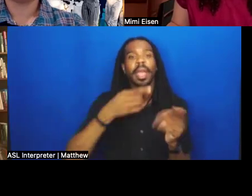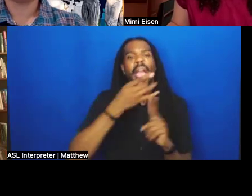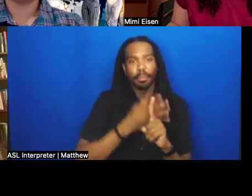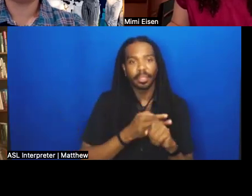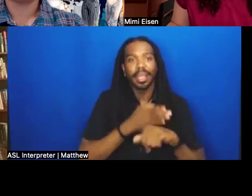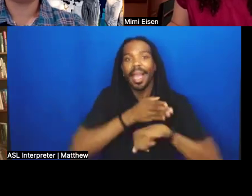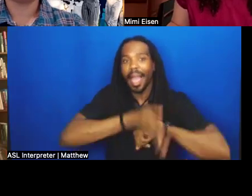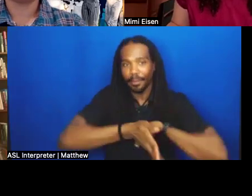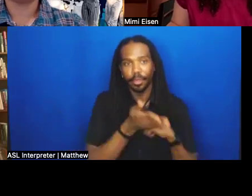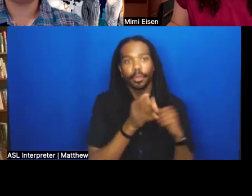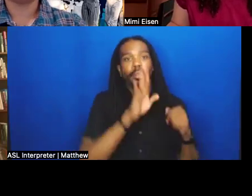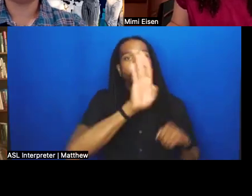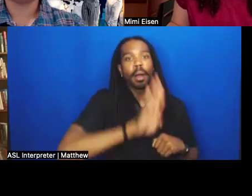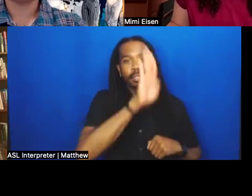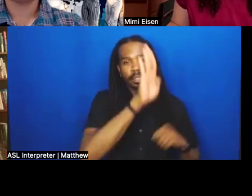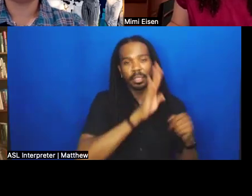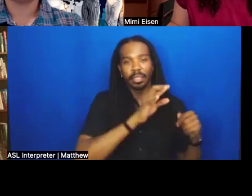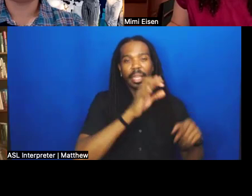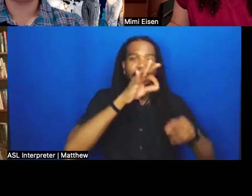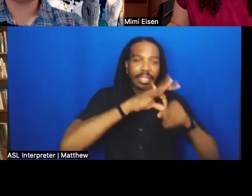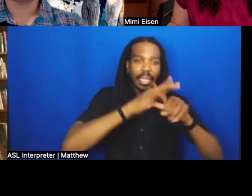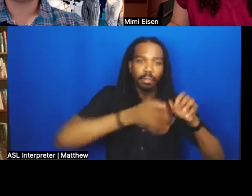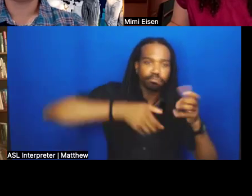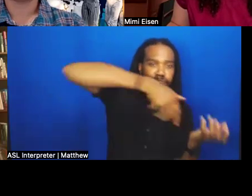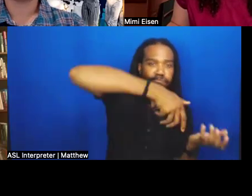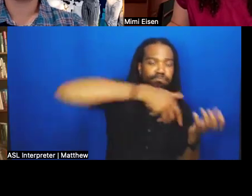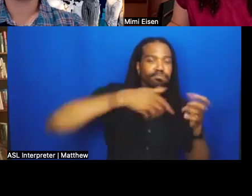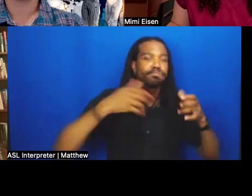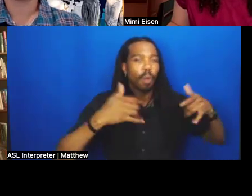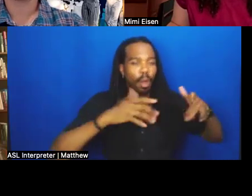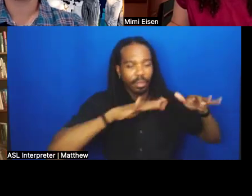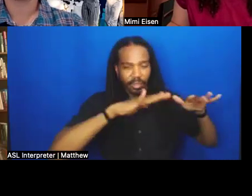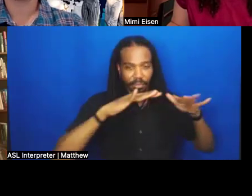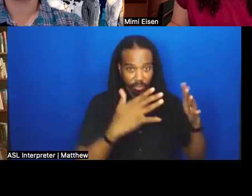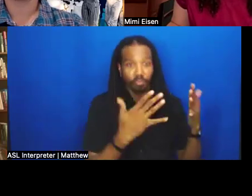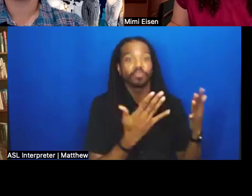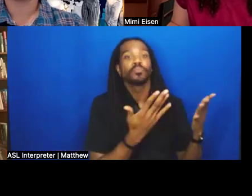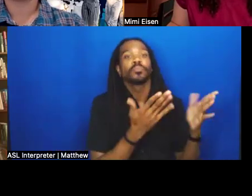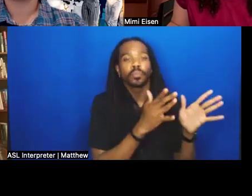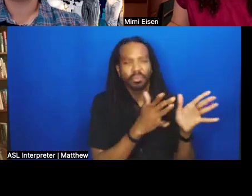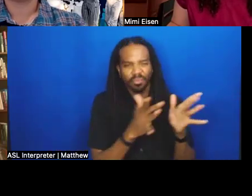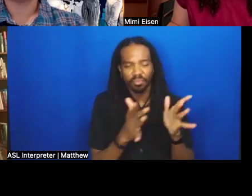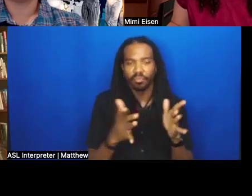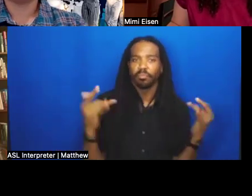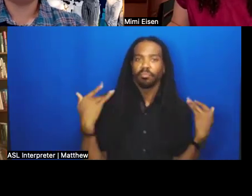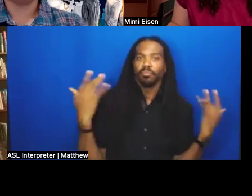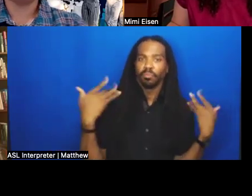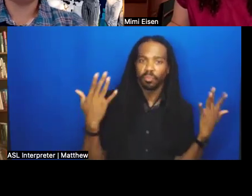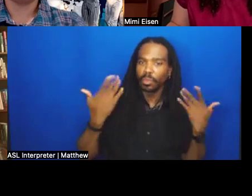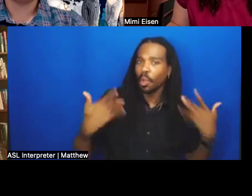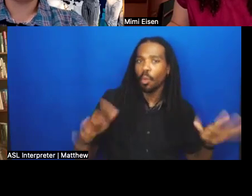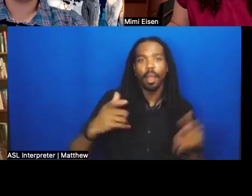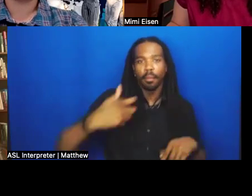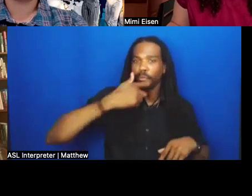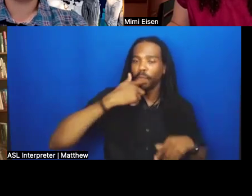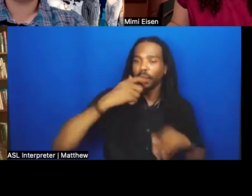and white colonists are trumpeting their natural rights to shrug off Britain's policies of taxation without representation.